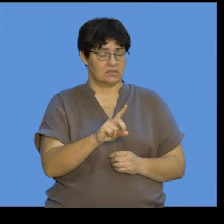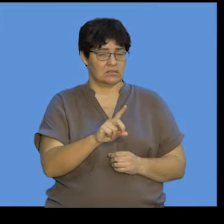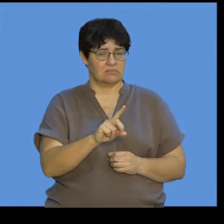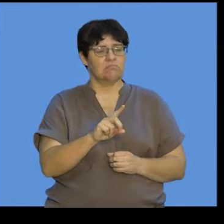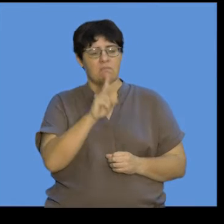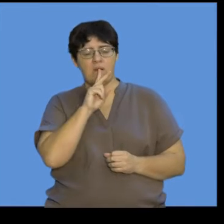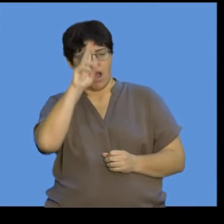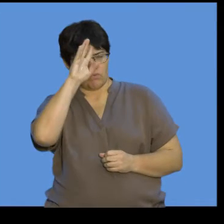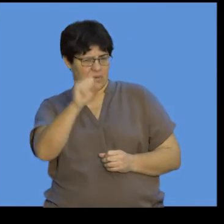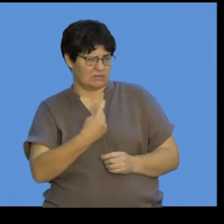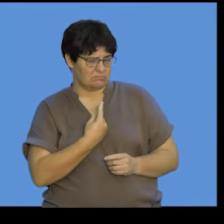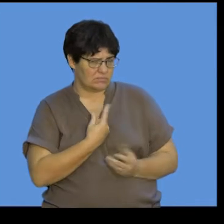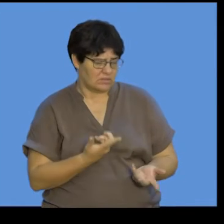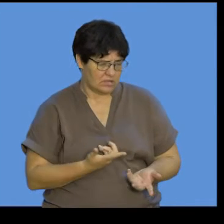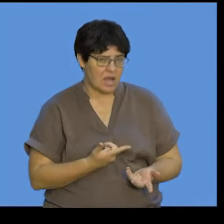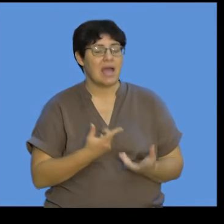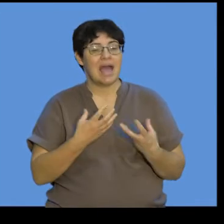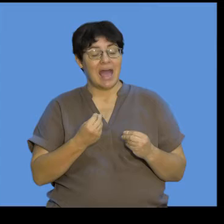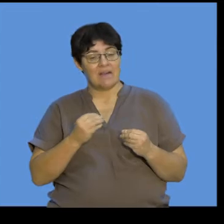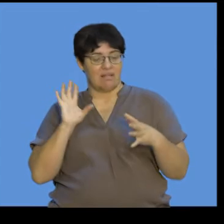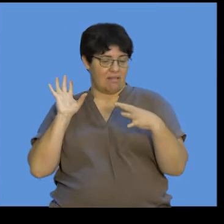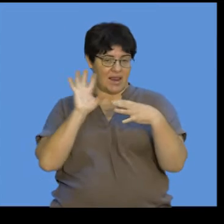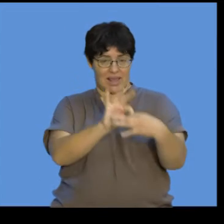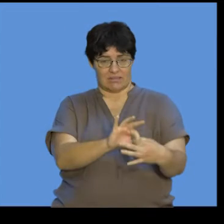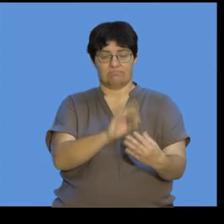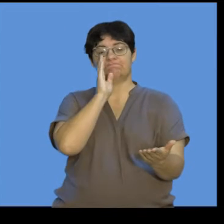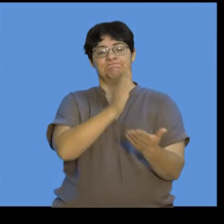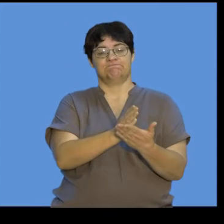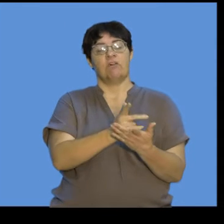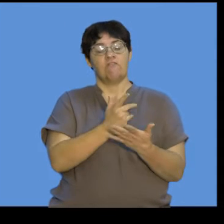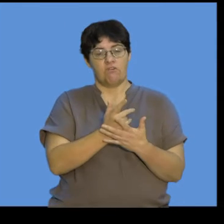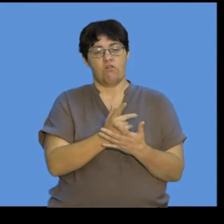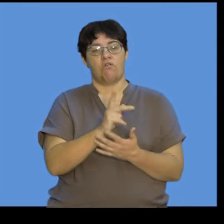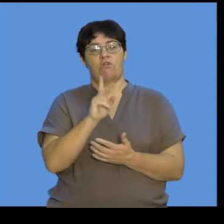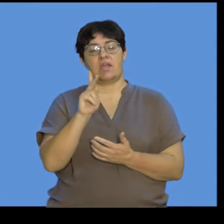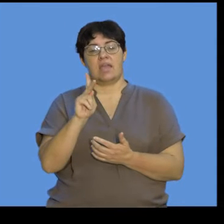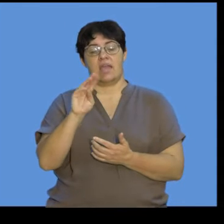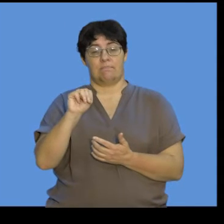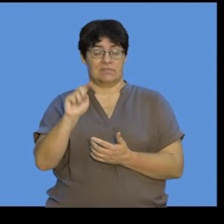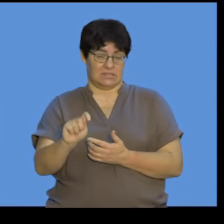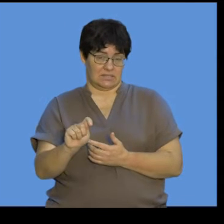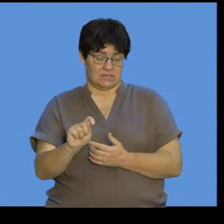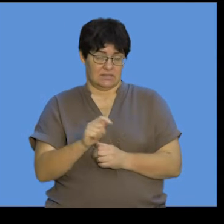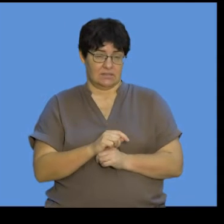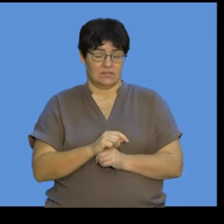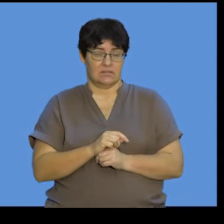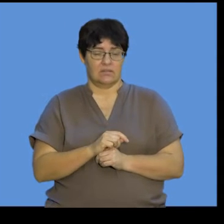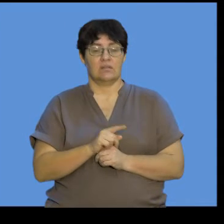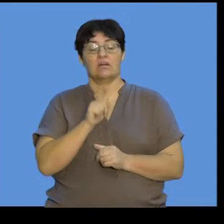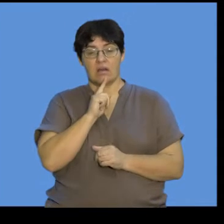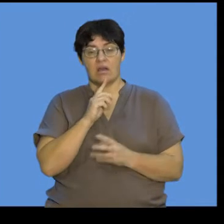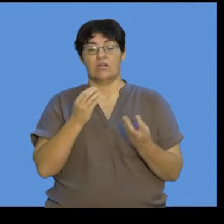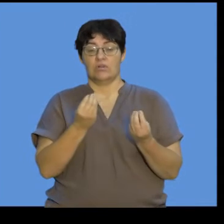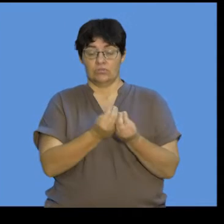remind ourselves that have got a direct link to the kinetic molecular theory? Is that these solid